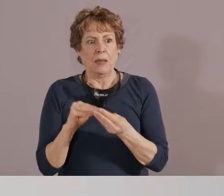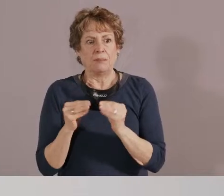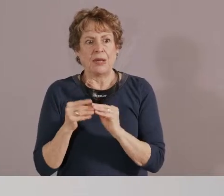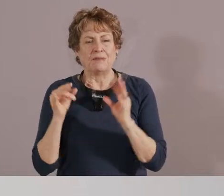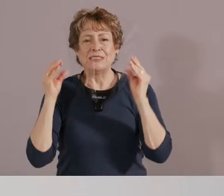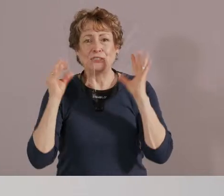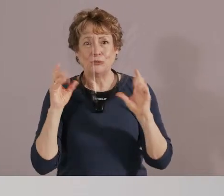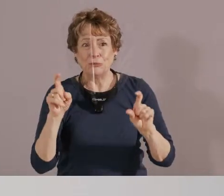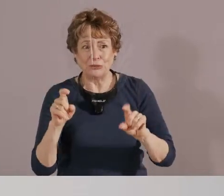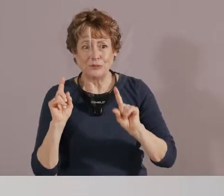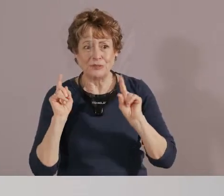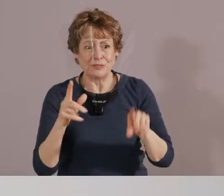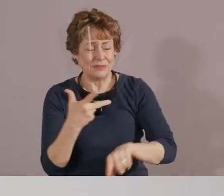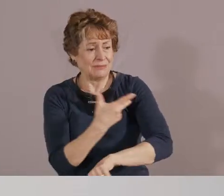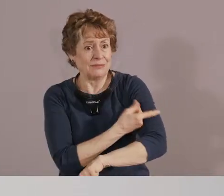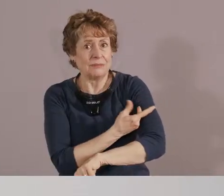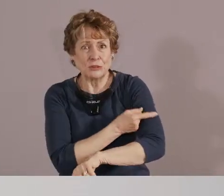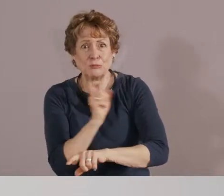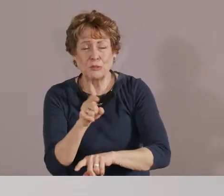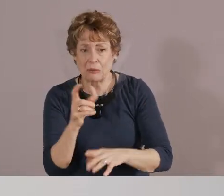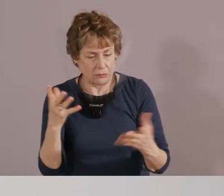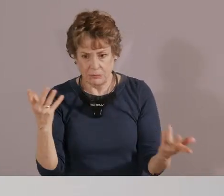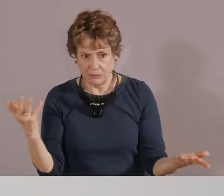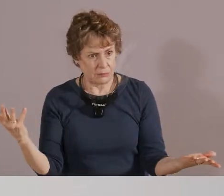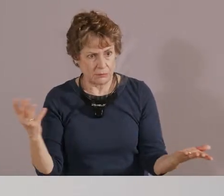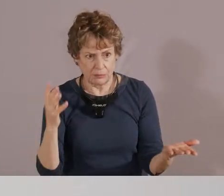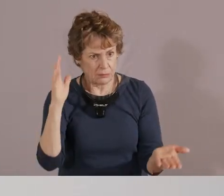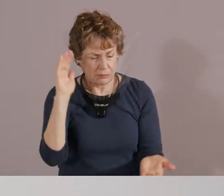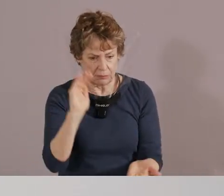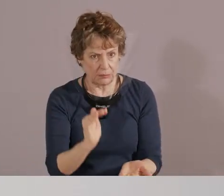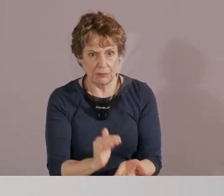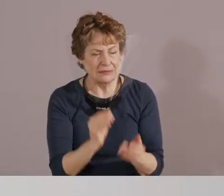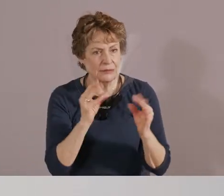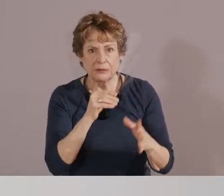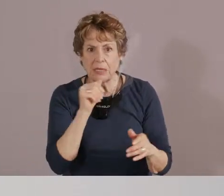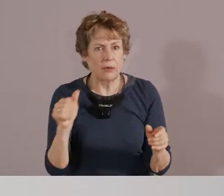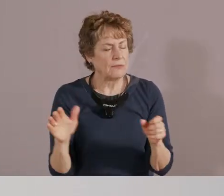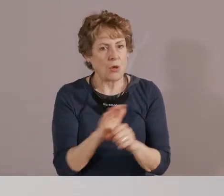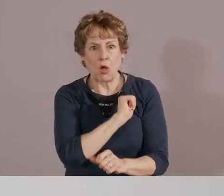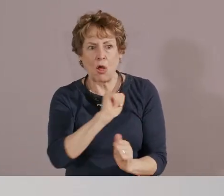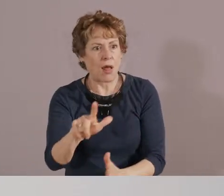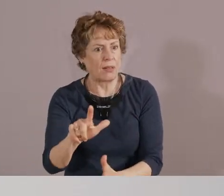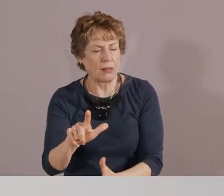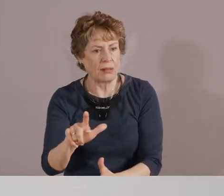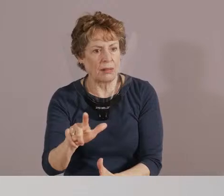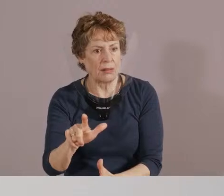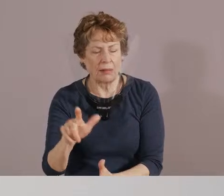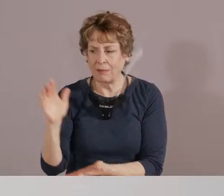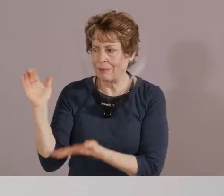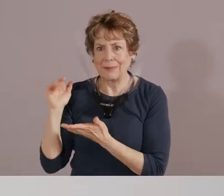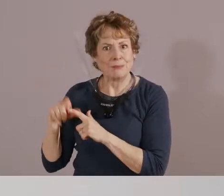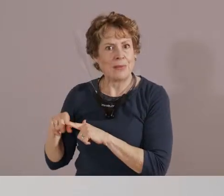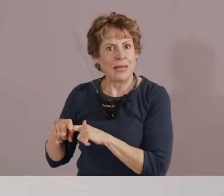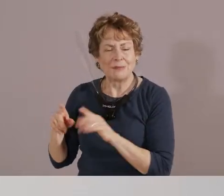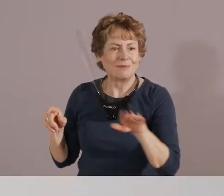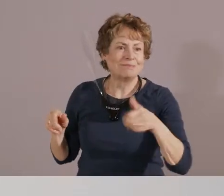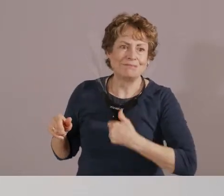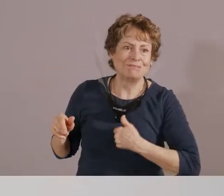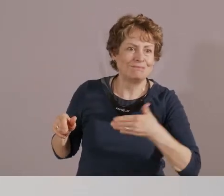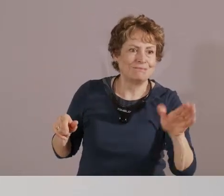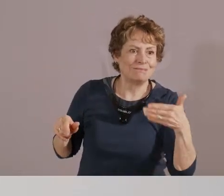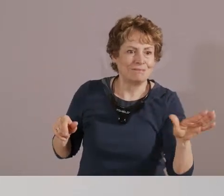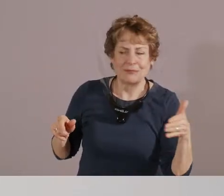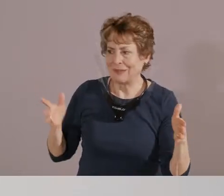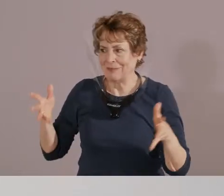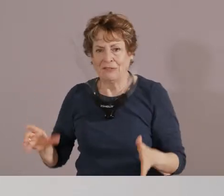because of the concern over supply and the overwhelmed system over here. Is there any collaborative work to help the counties